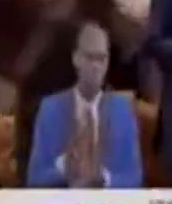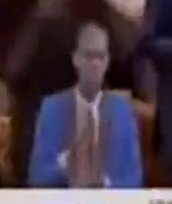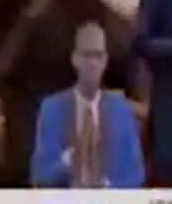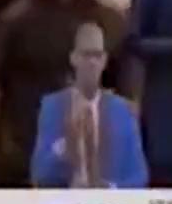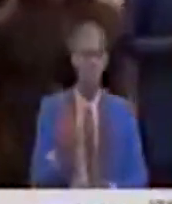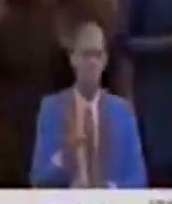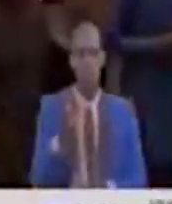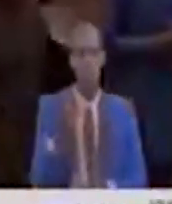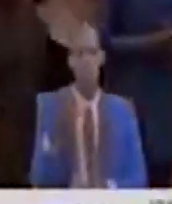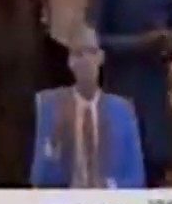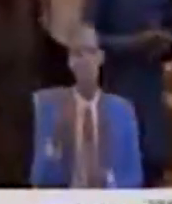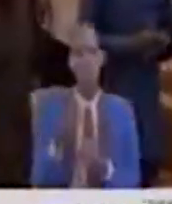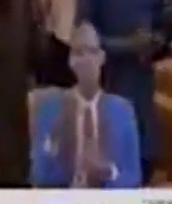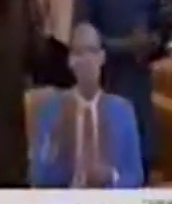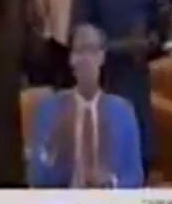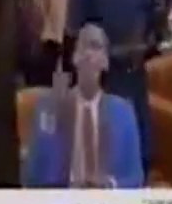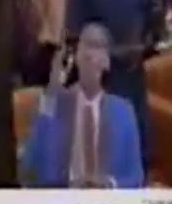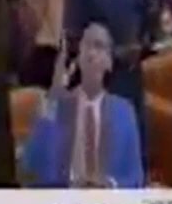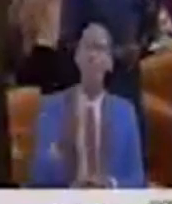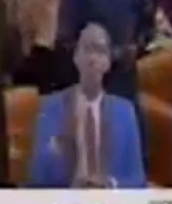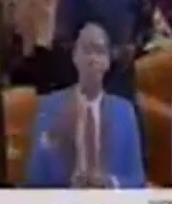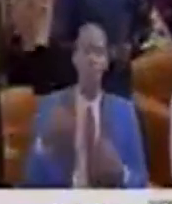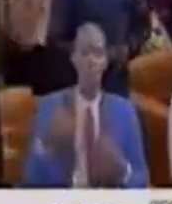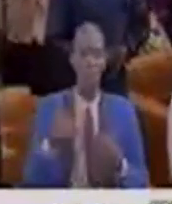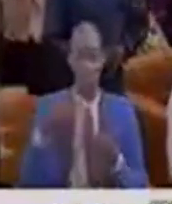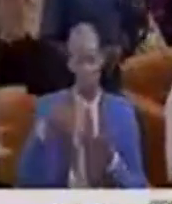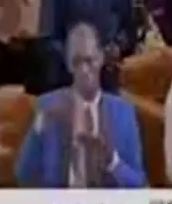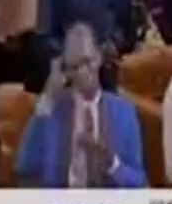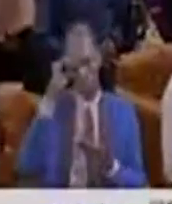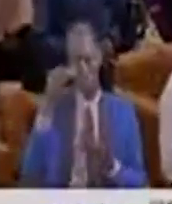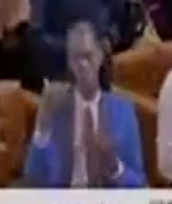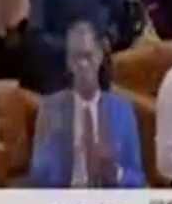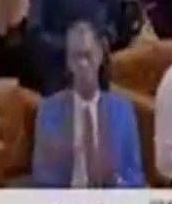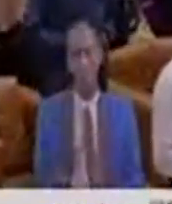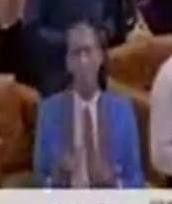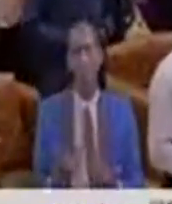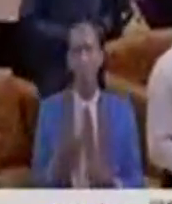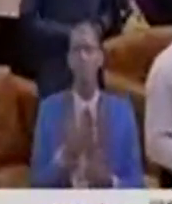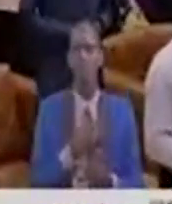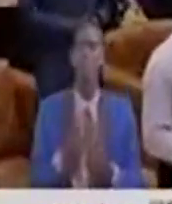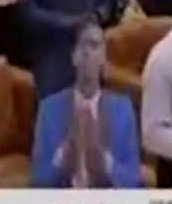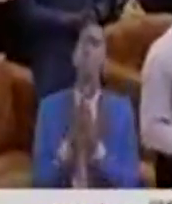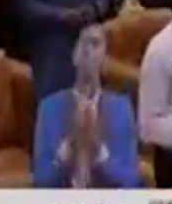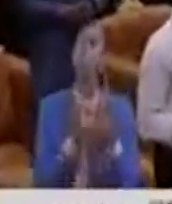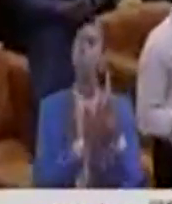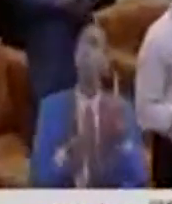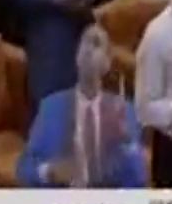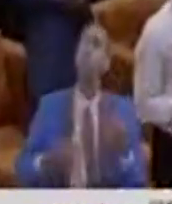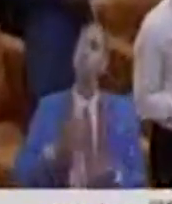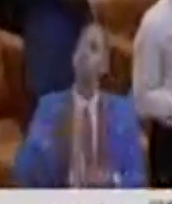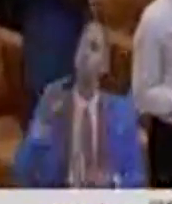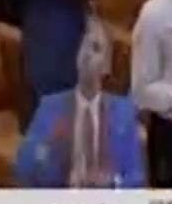of God to your heart and to your life and say, Lord, I need grace.